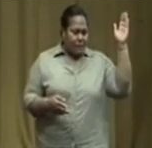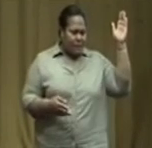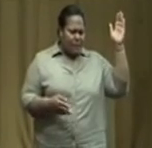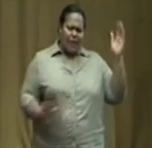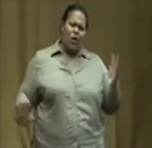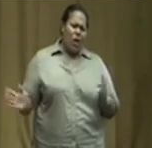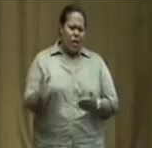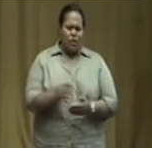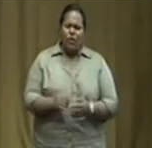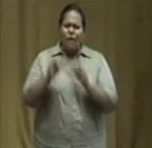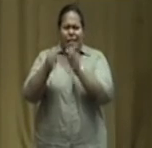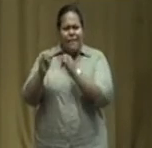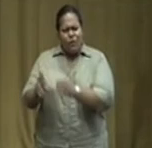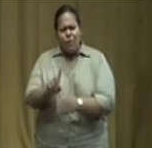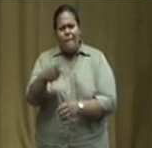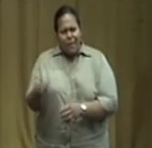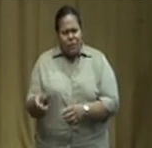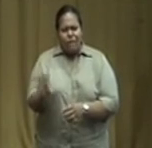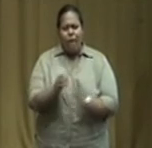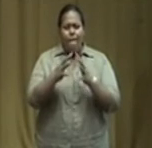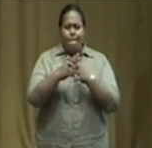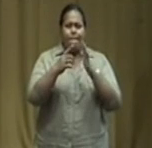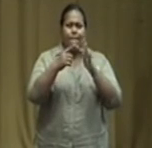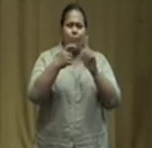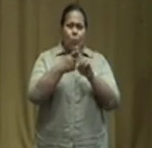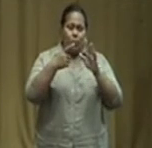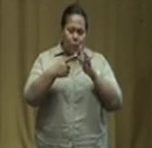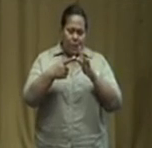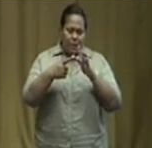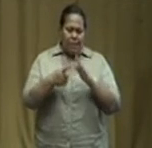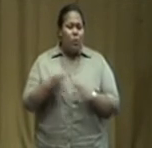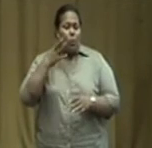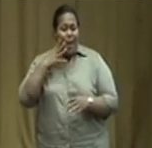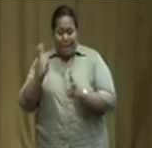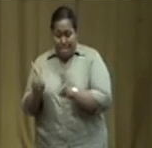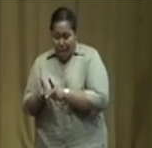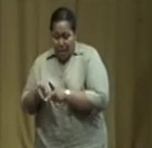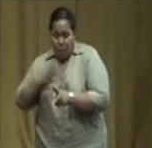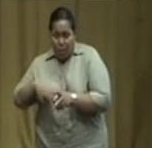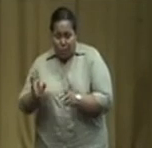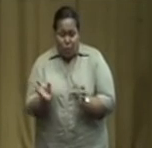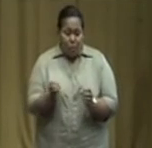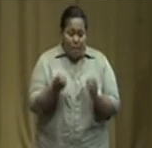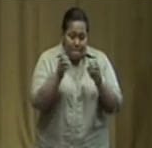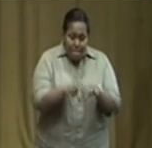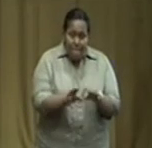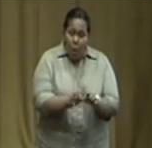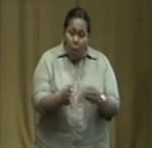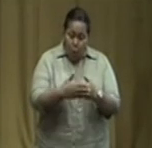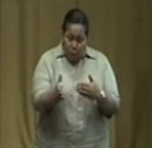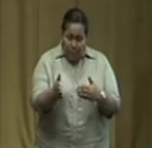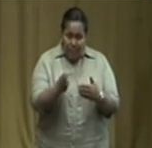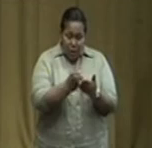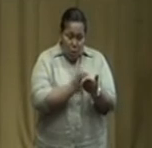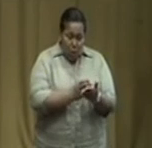collection of individual pages that are in the wiki. And when a partner wants to publish a course site, all they do is they